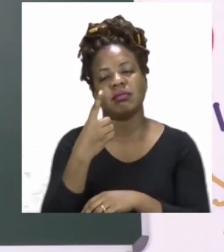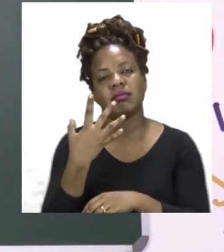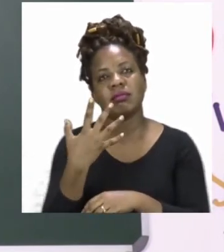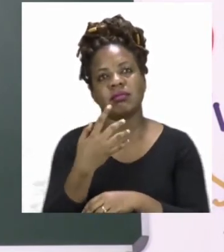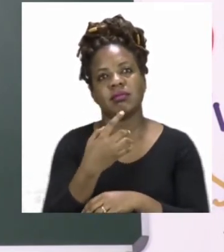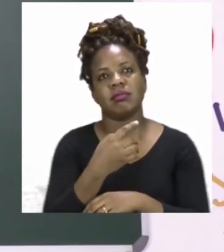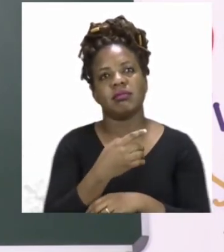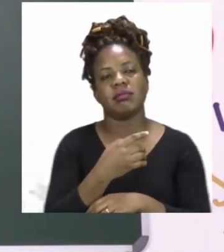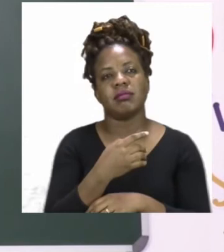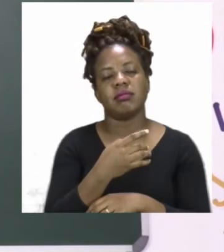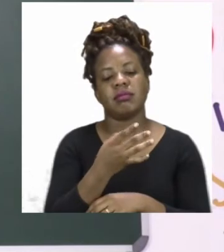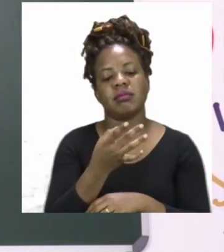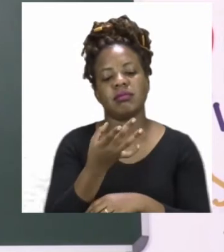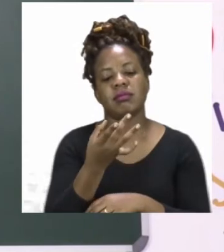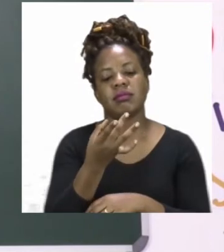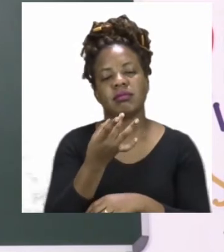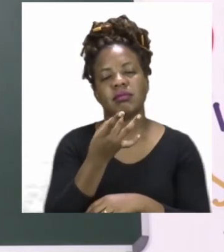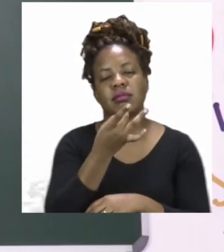8,